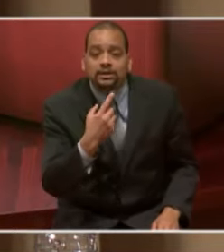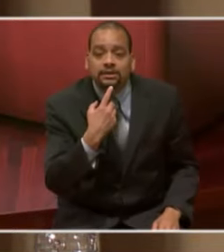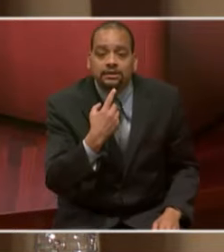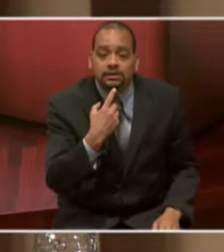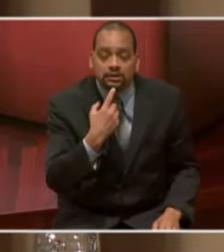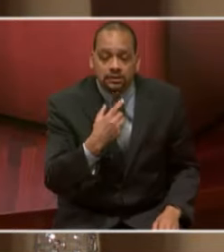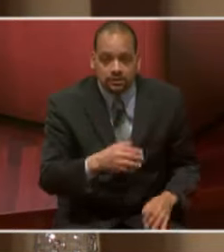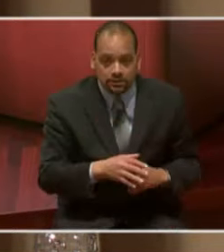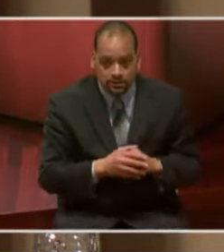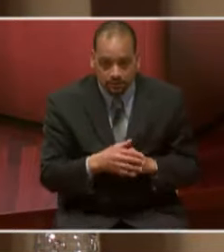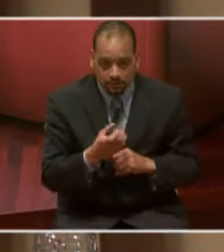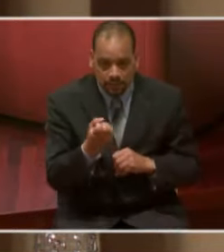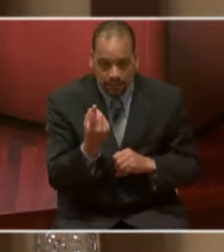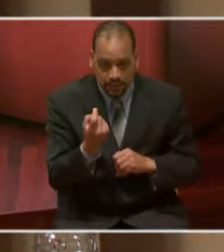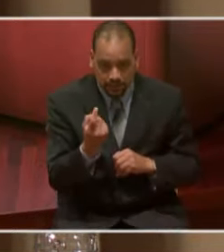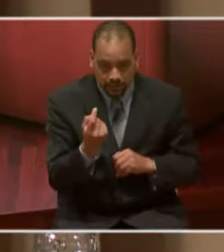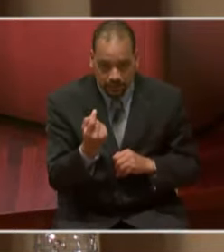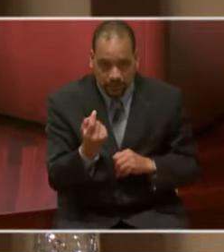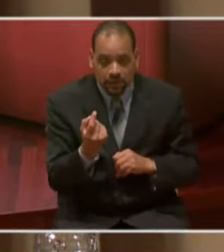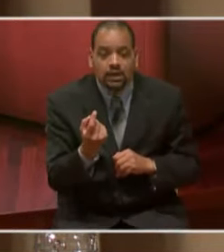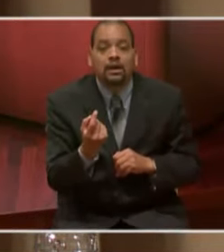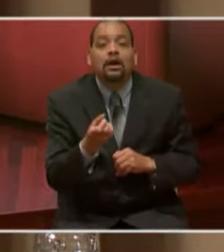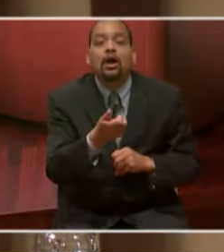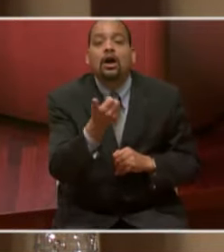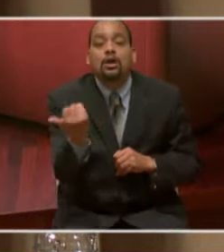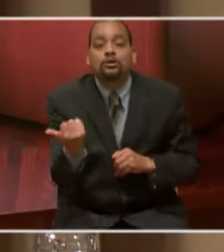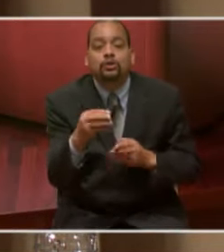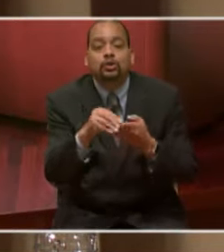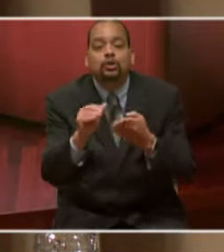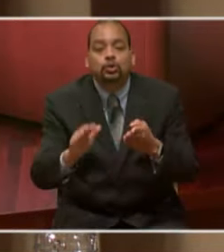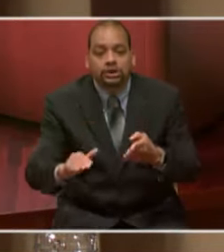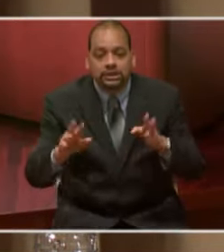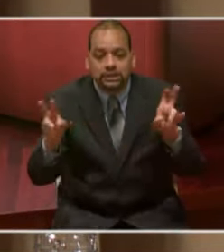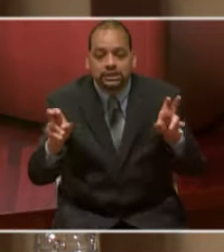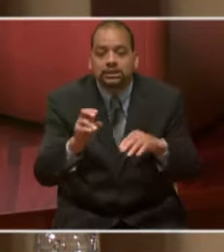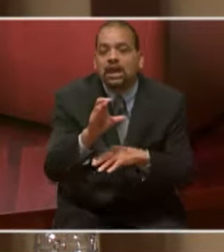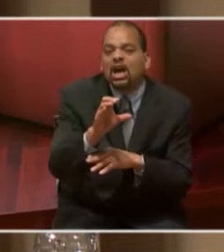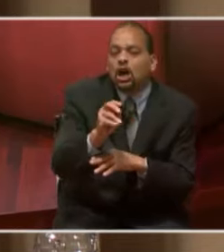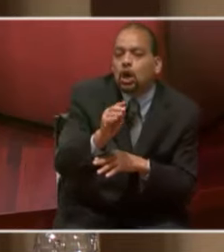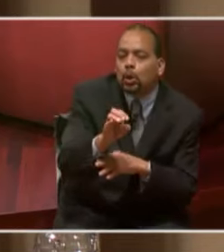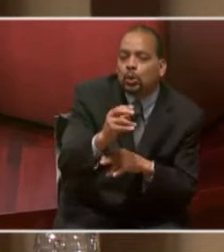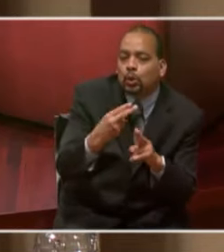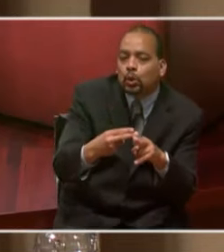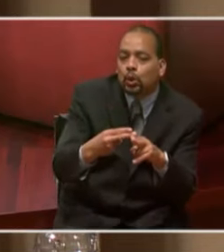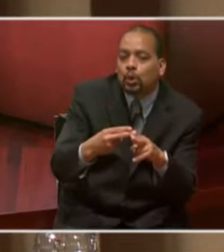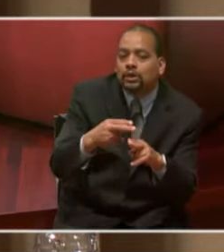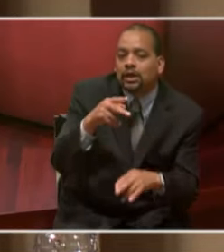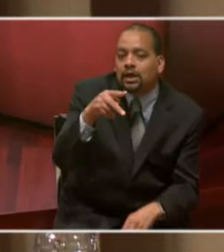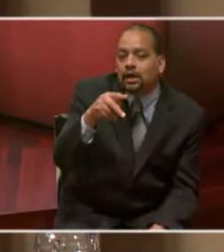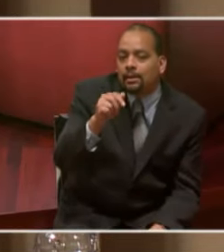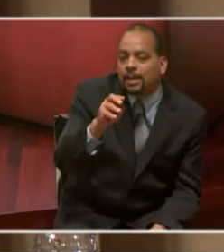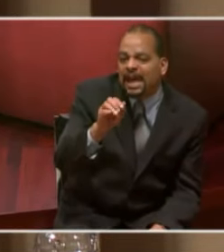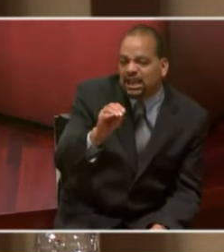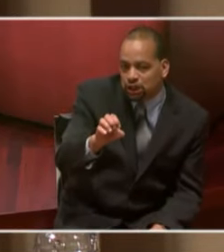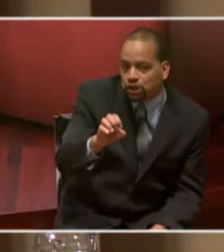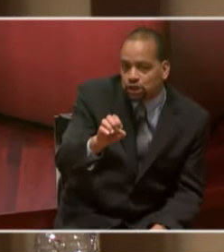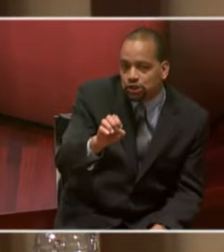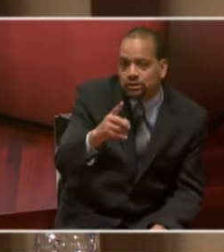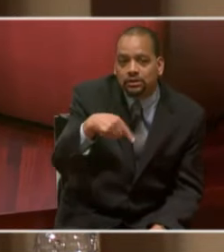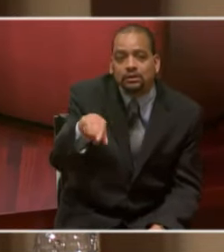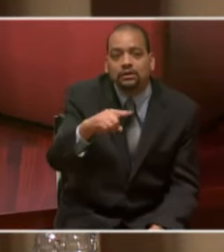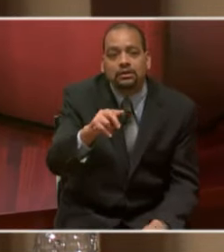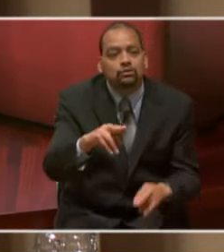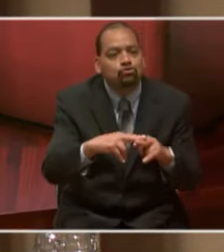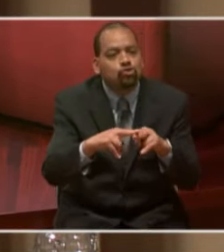A private plane was flying over the bus. And every 15 miles, there was a patrol car. You could see